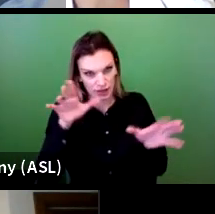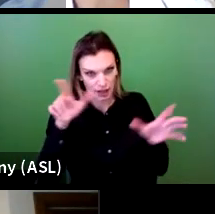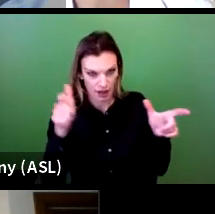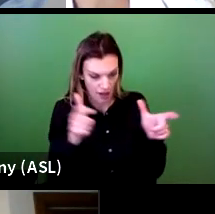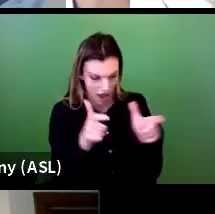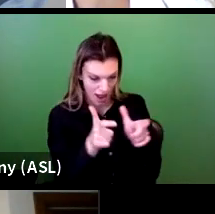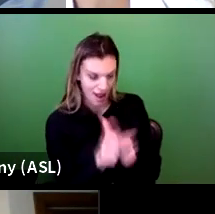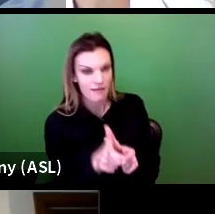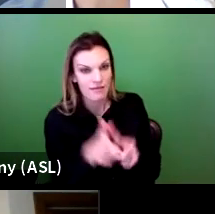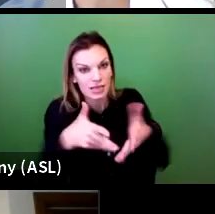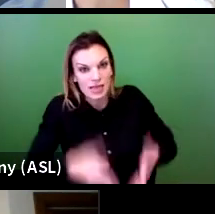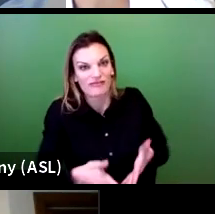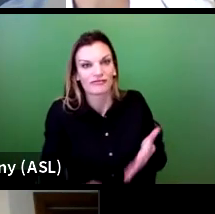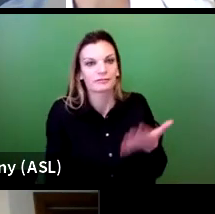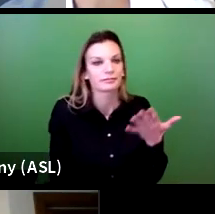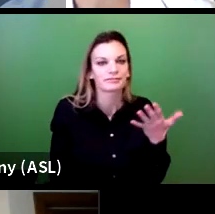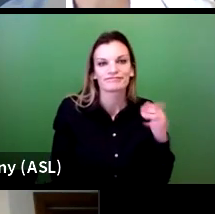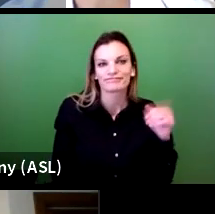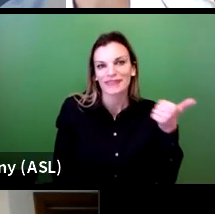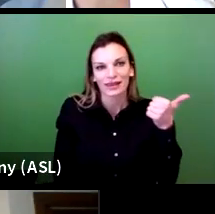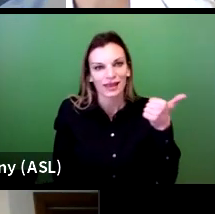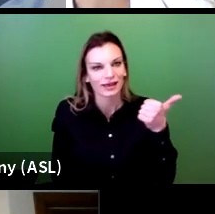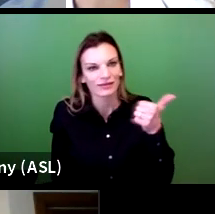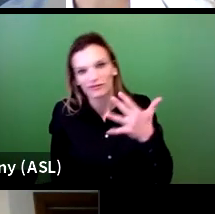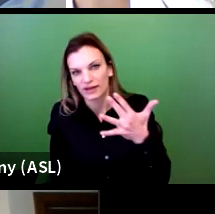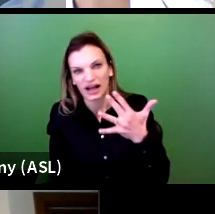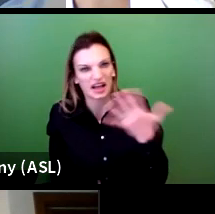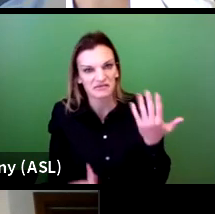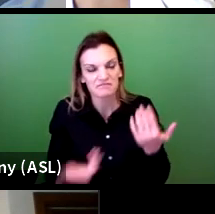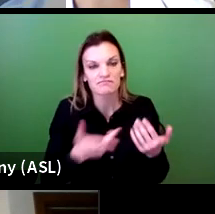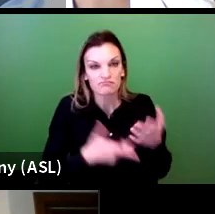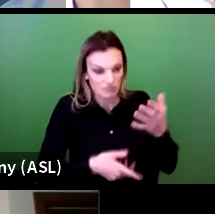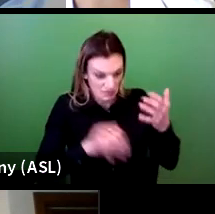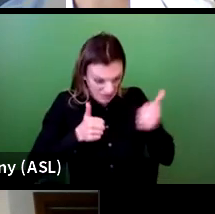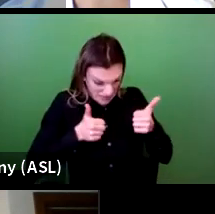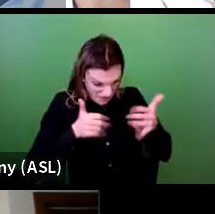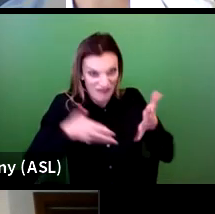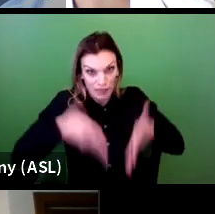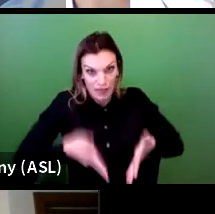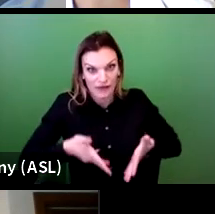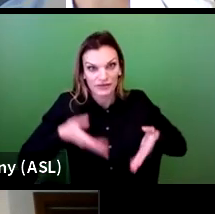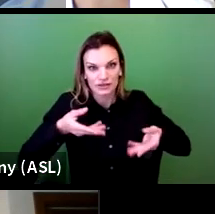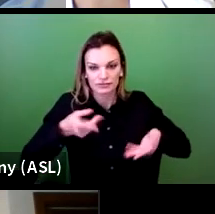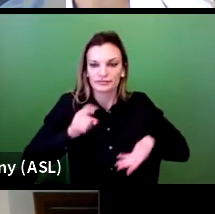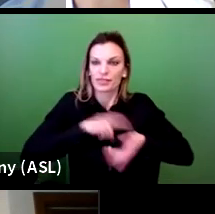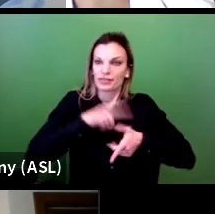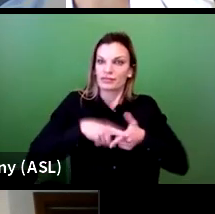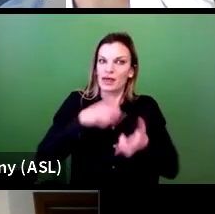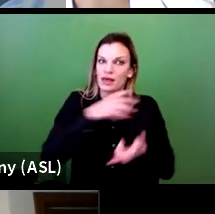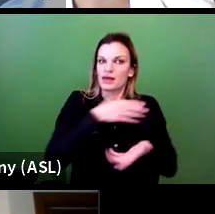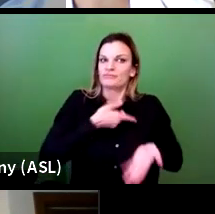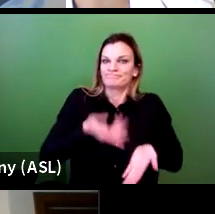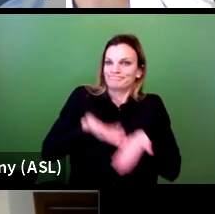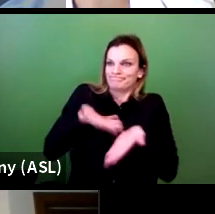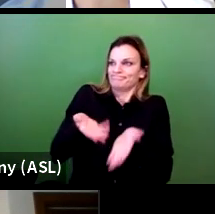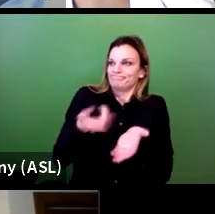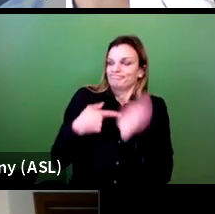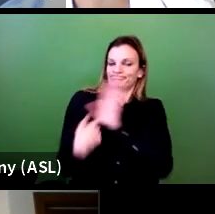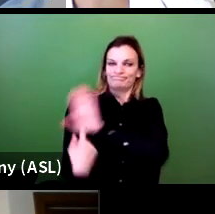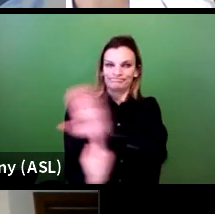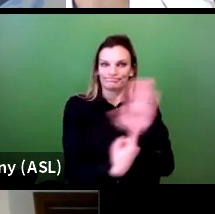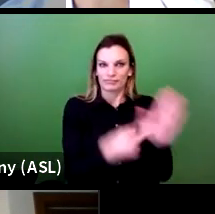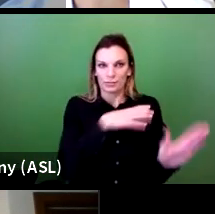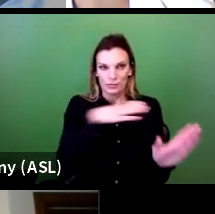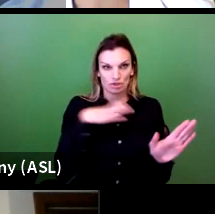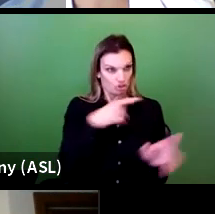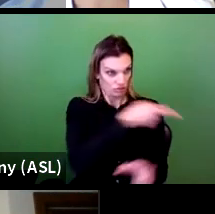And of that, bring those 5 back to the commission with a recommendation of who we think